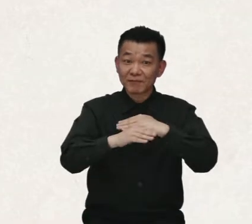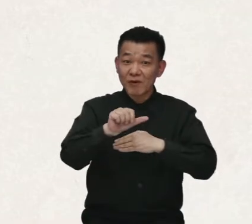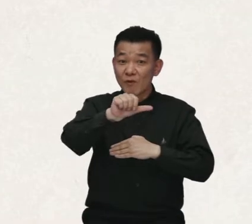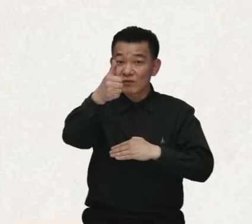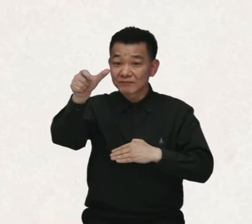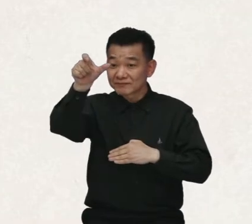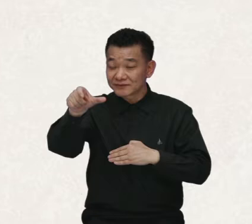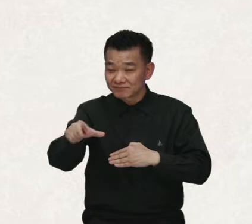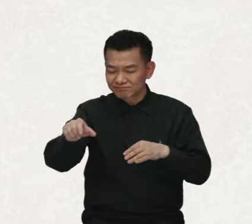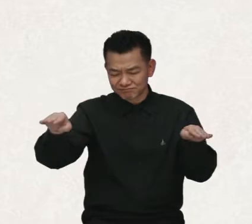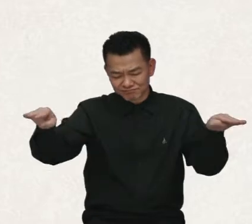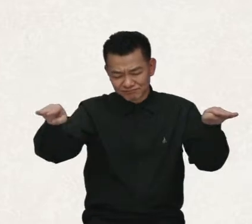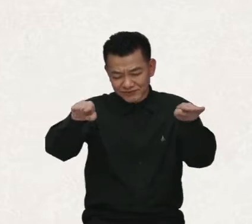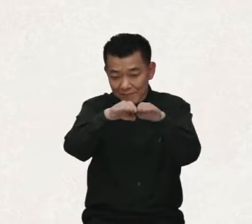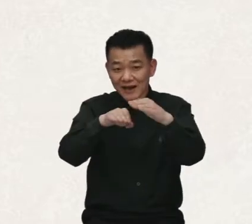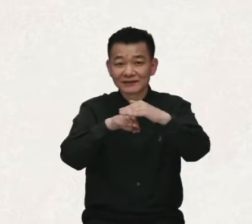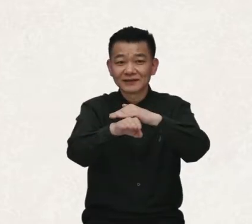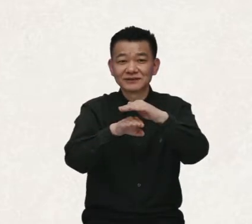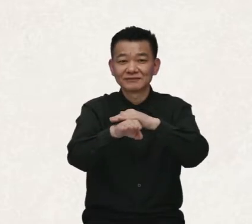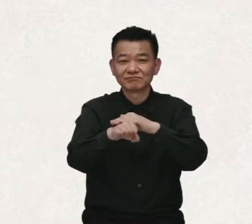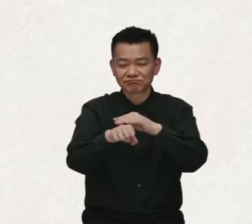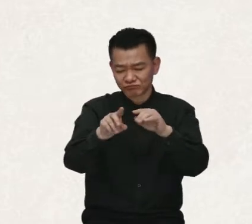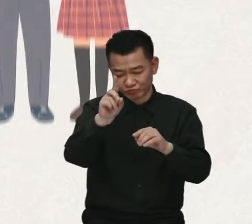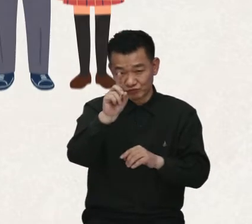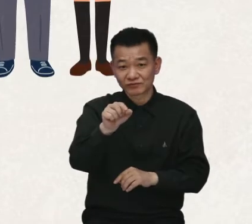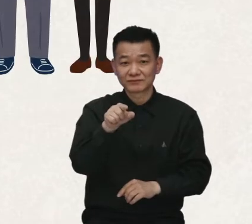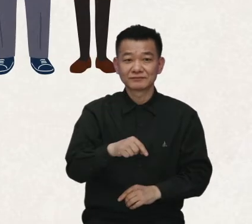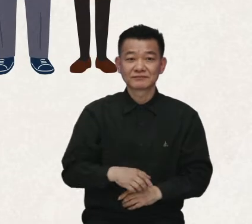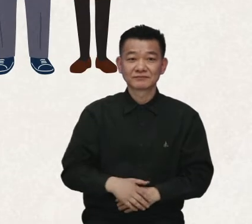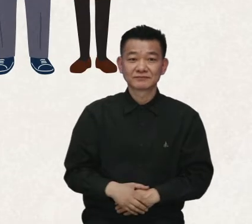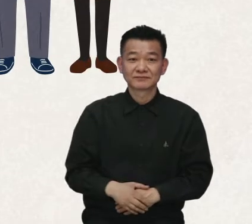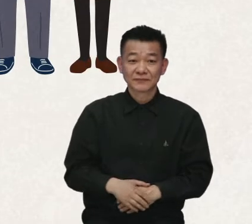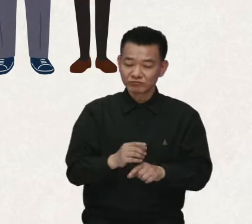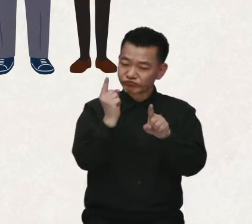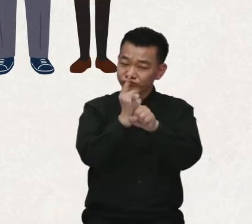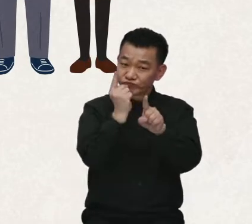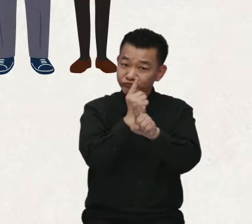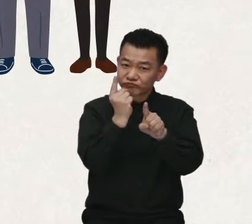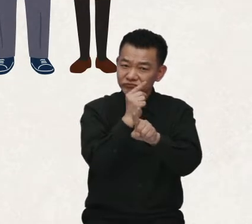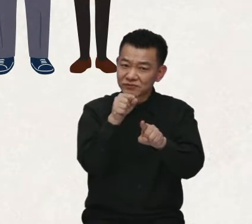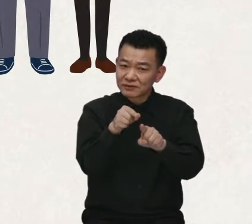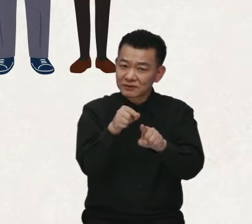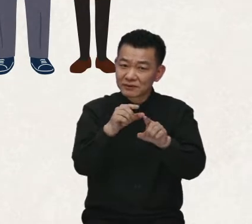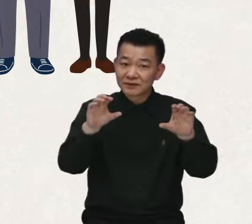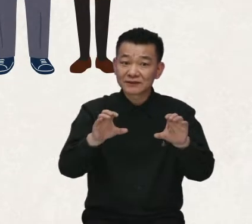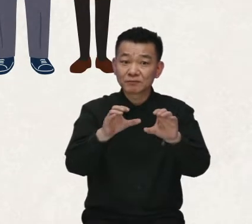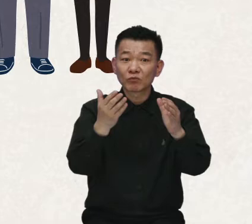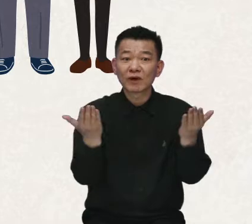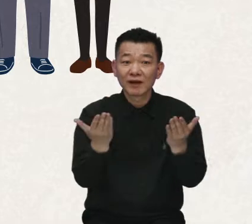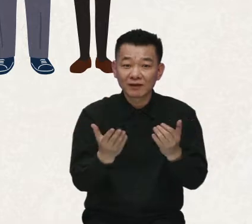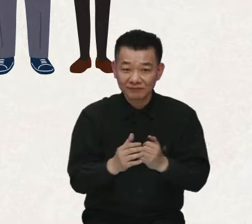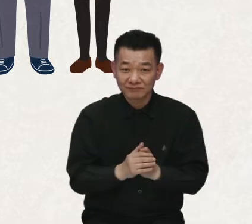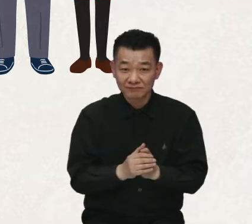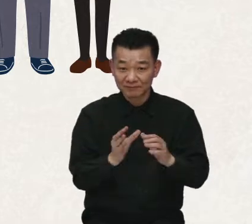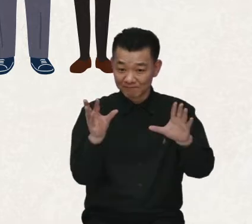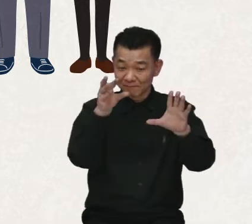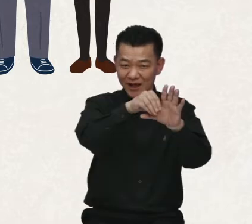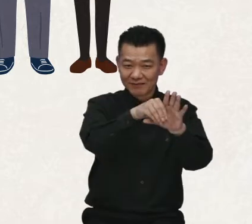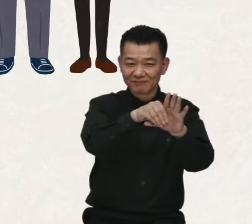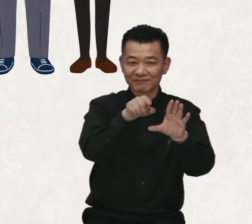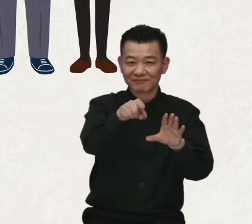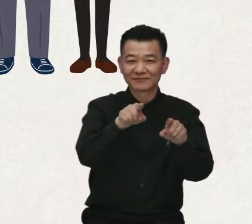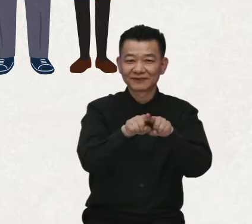it states that appropriate measures shall be taken to ensure to persons with disabilities access on an equal basis